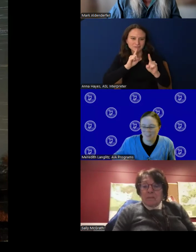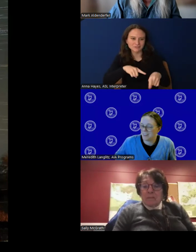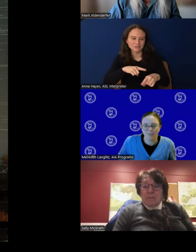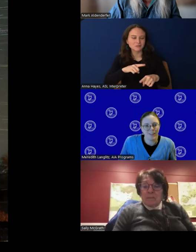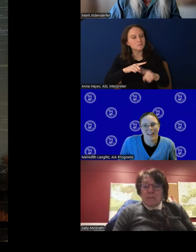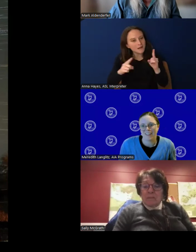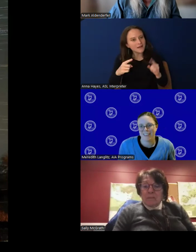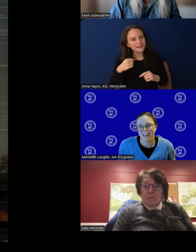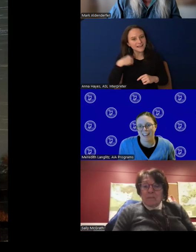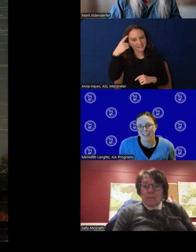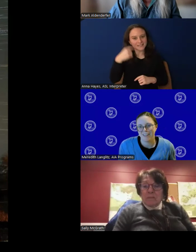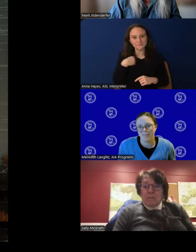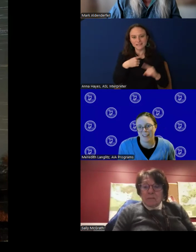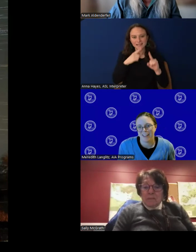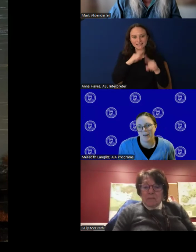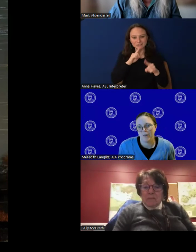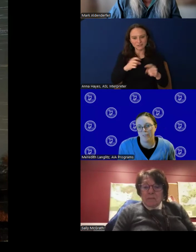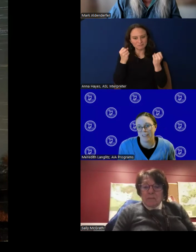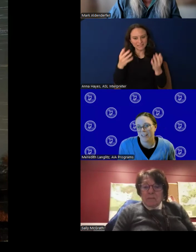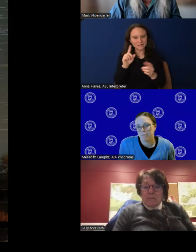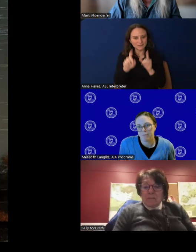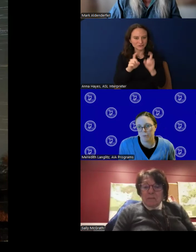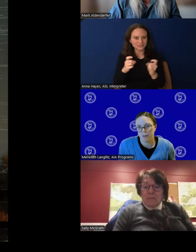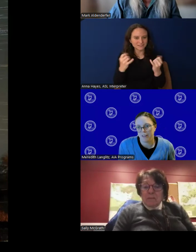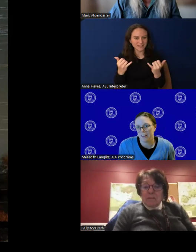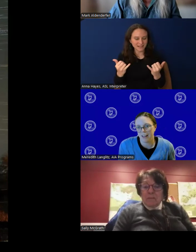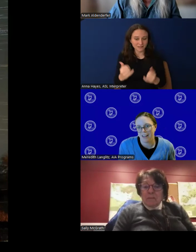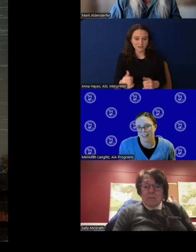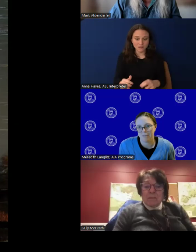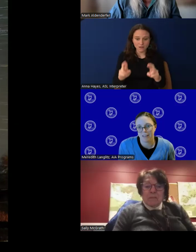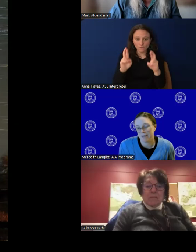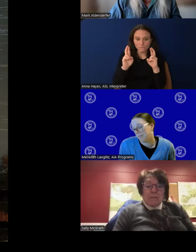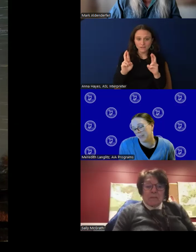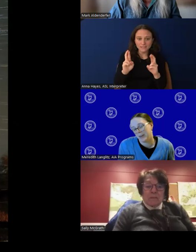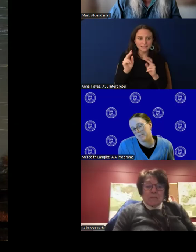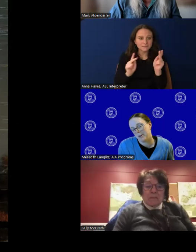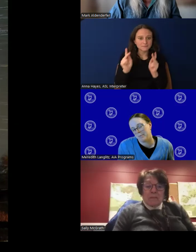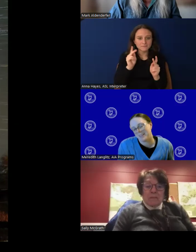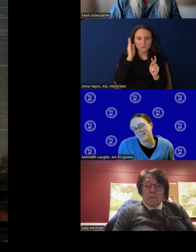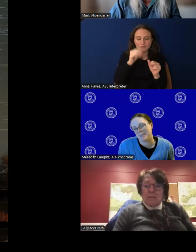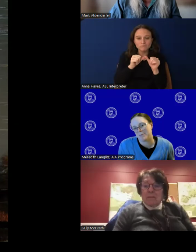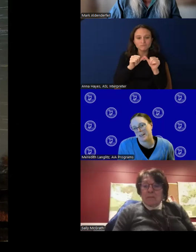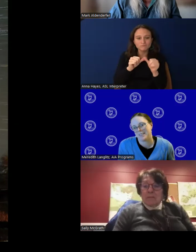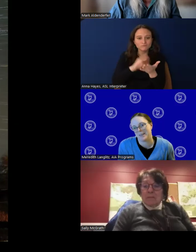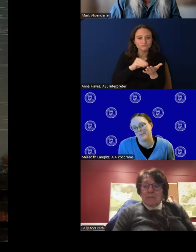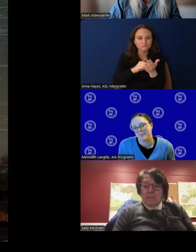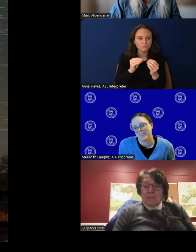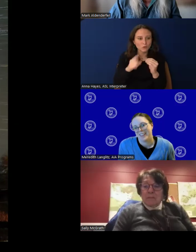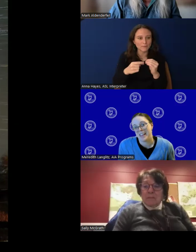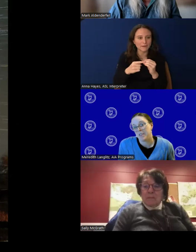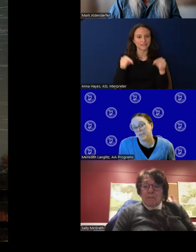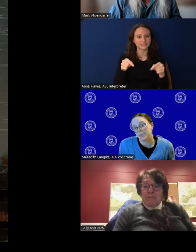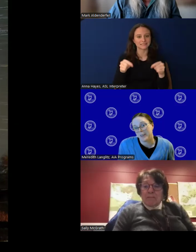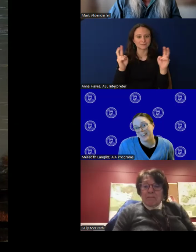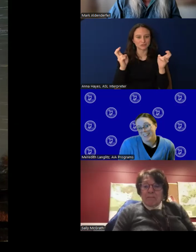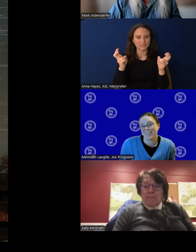we've gotten to a lot of them today. And hopefully people will keep learning more about this subject. So